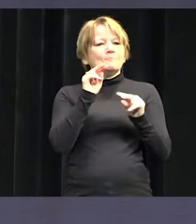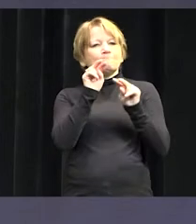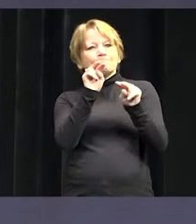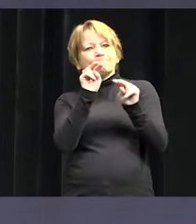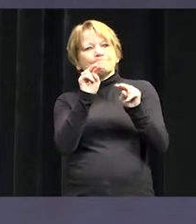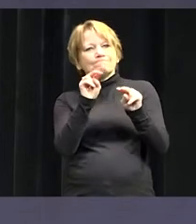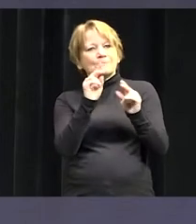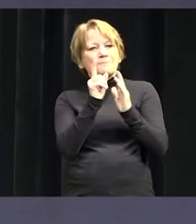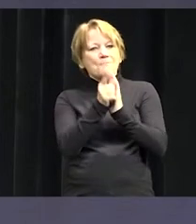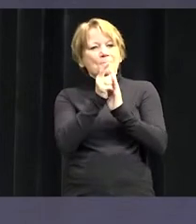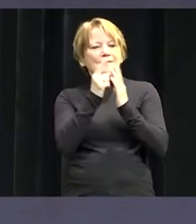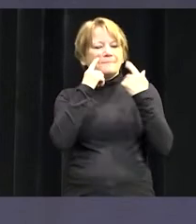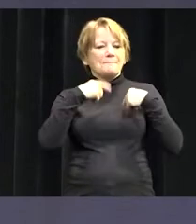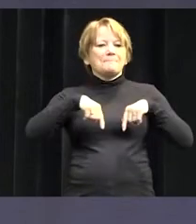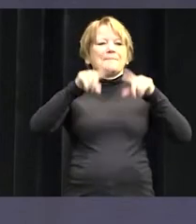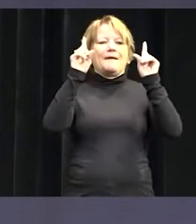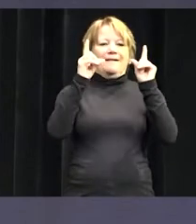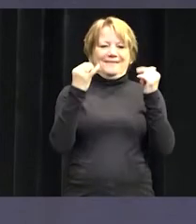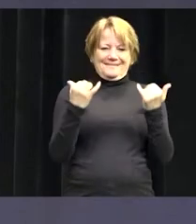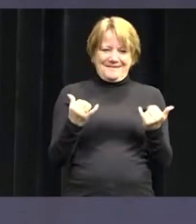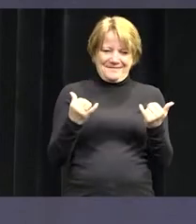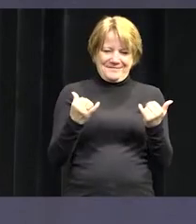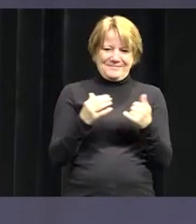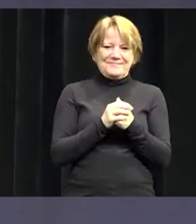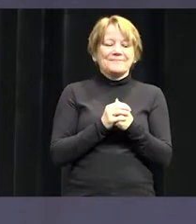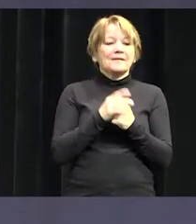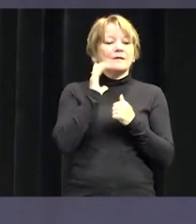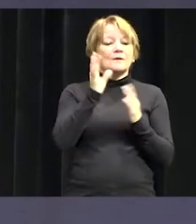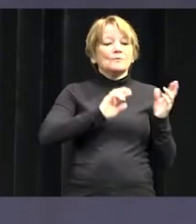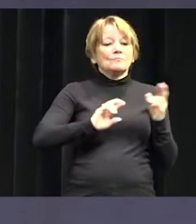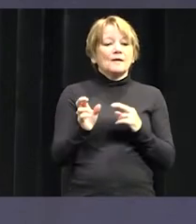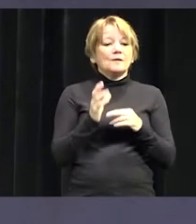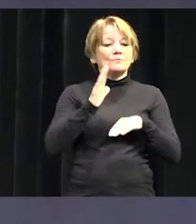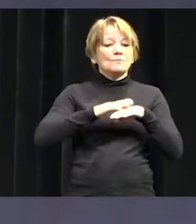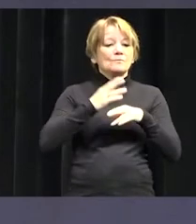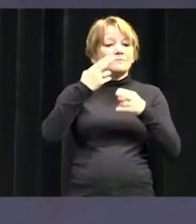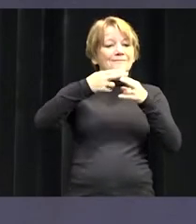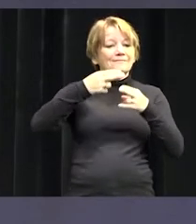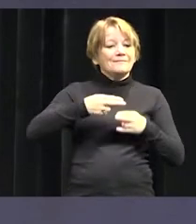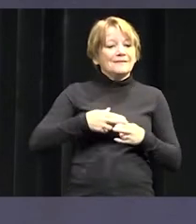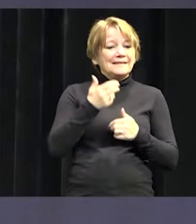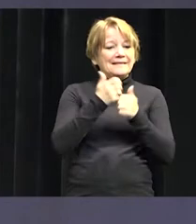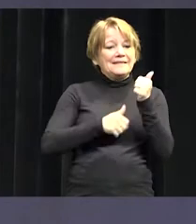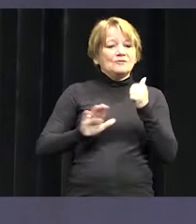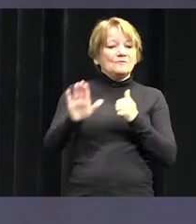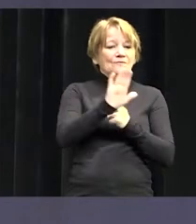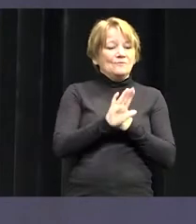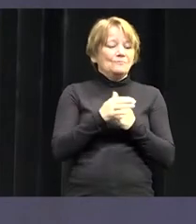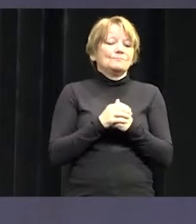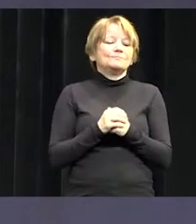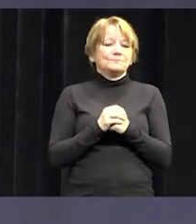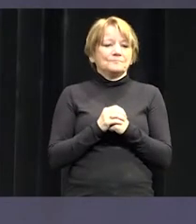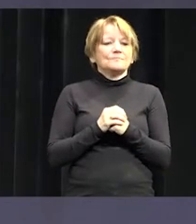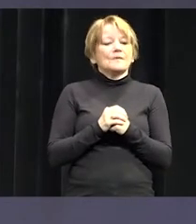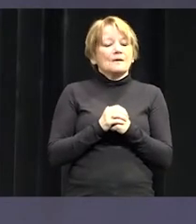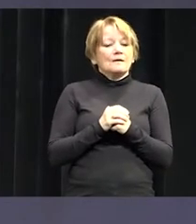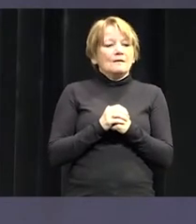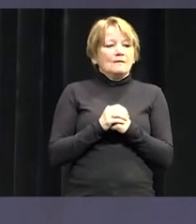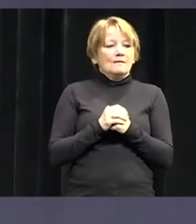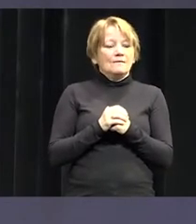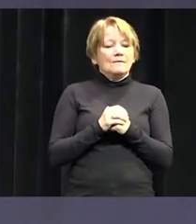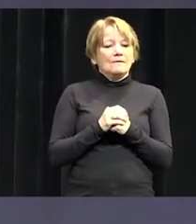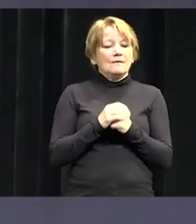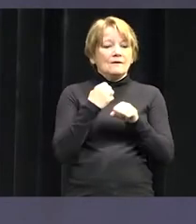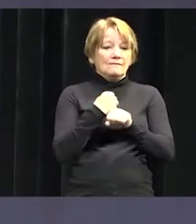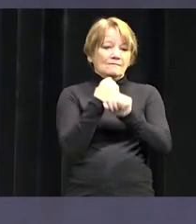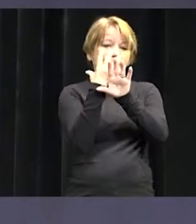of a virtual commencement is you now have two choices you may stay right here and take part in hearing